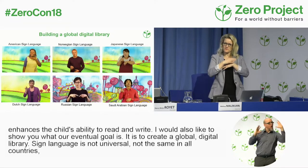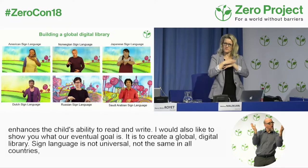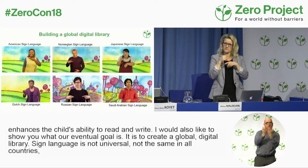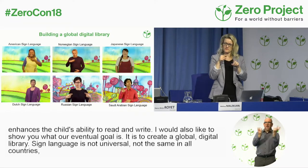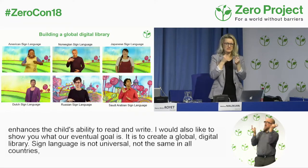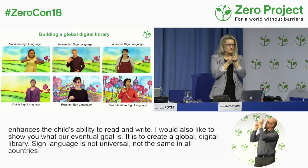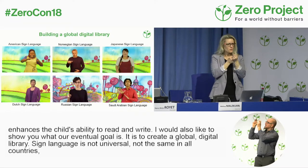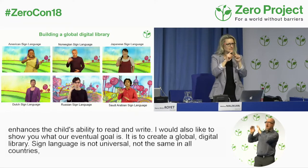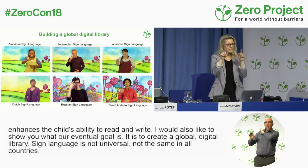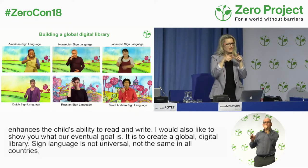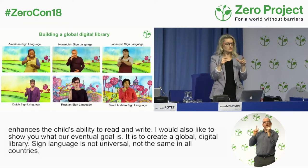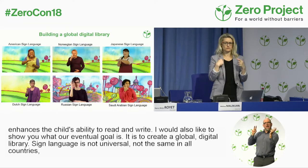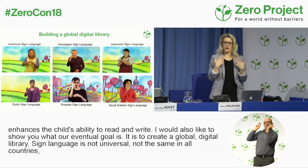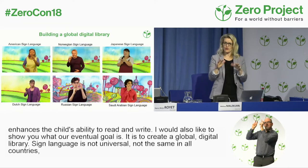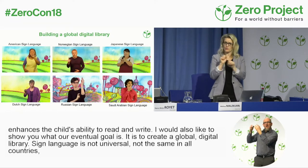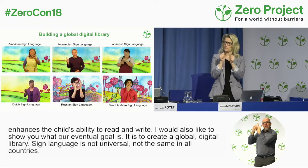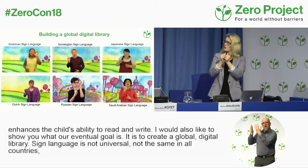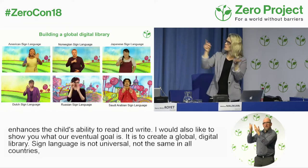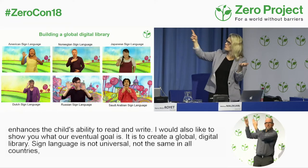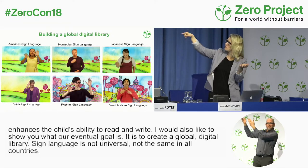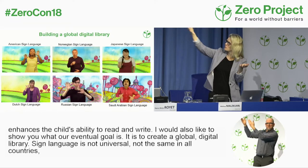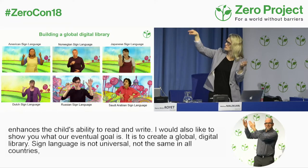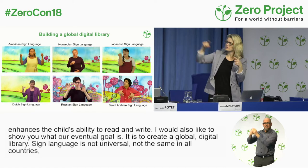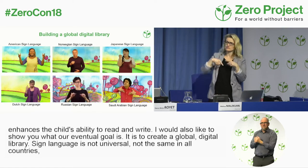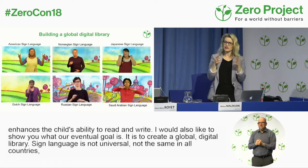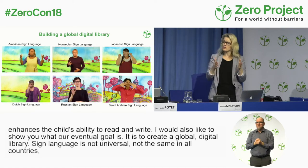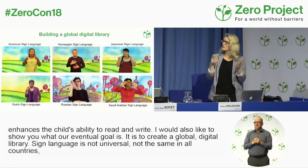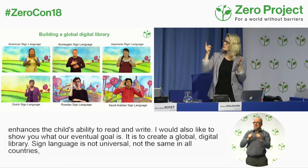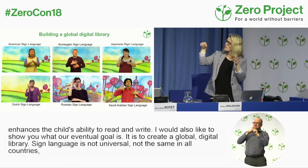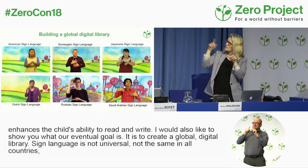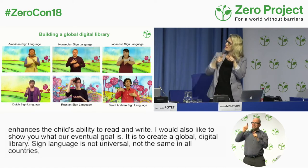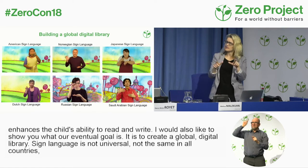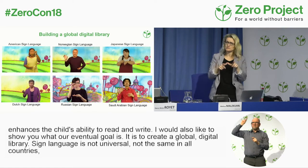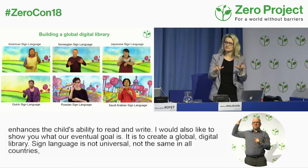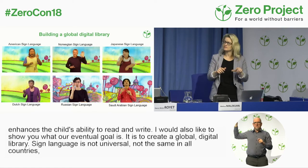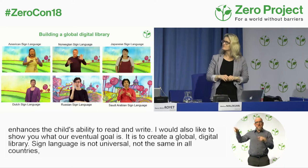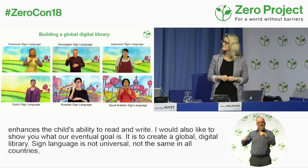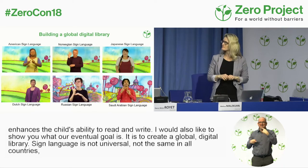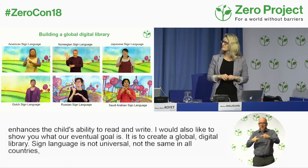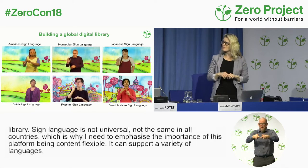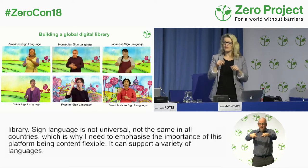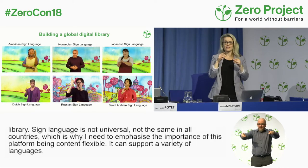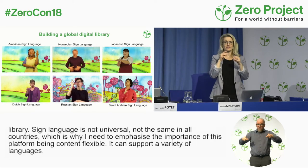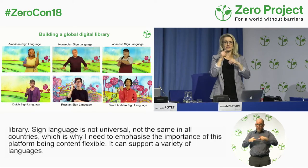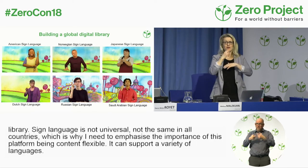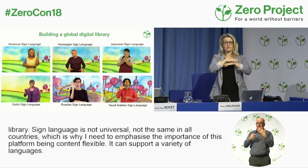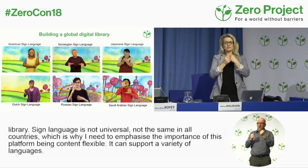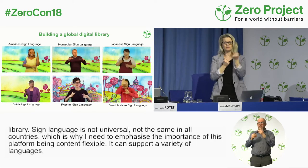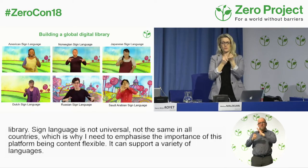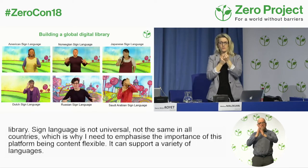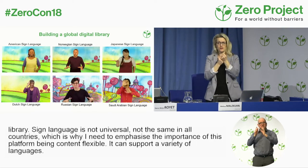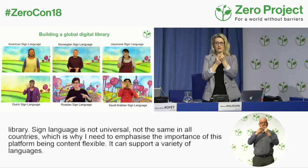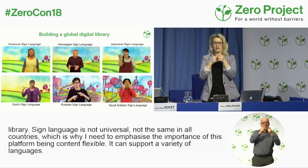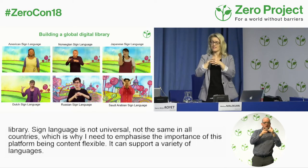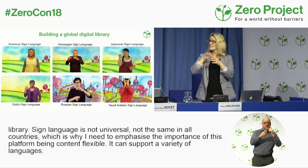to re-emphasize the importance of this platform being content flexible. It can support a variety of languages. What you see here